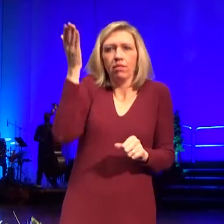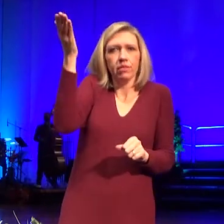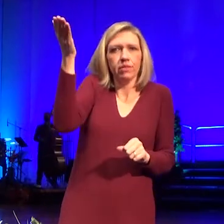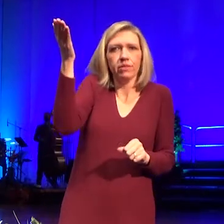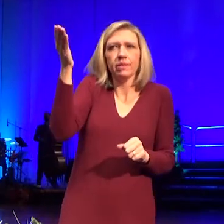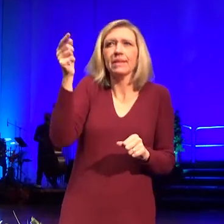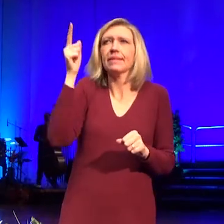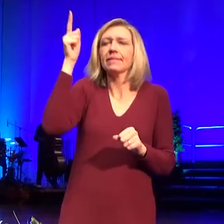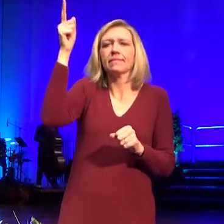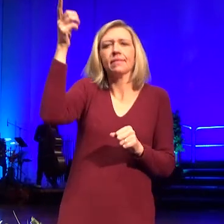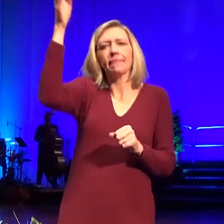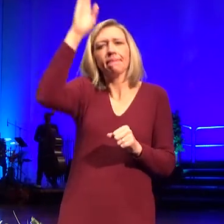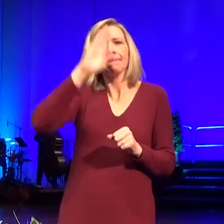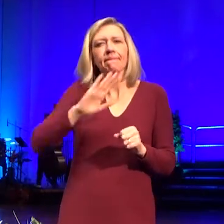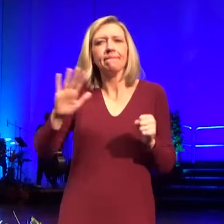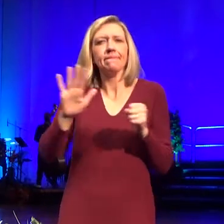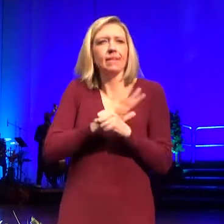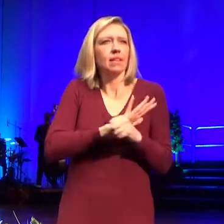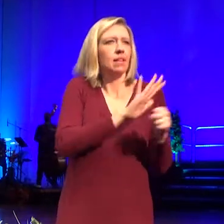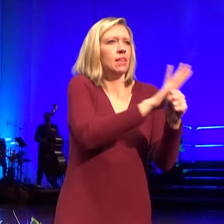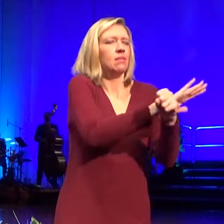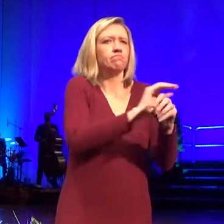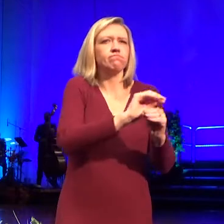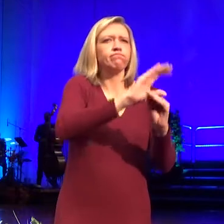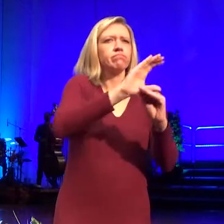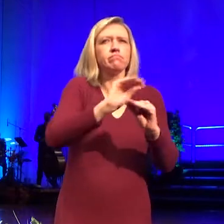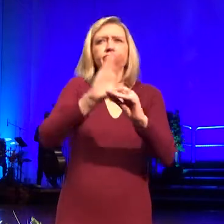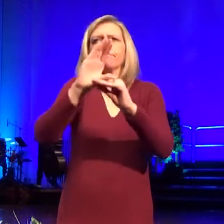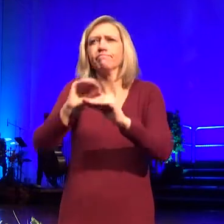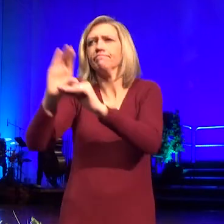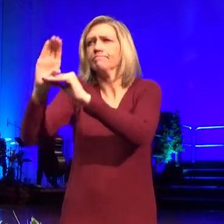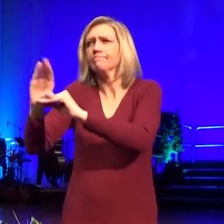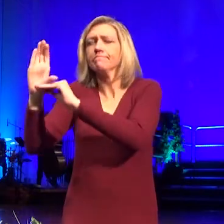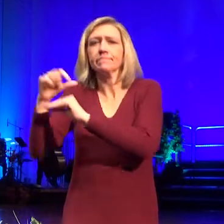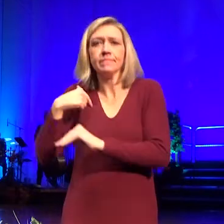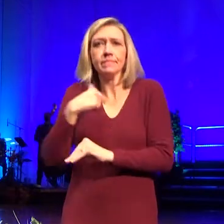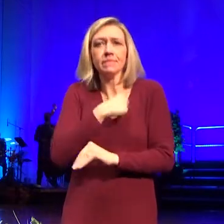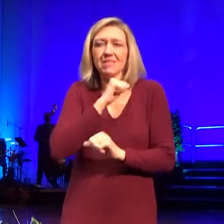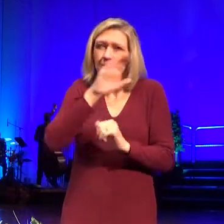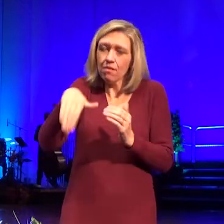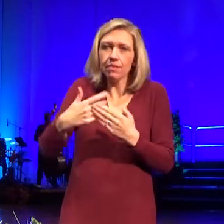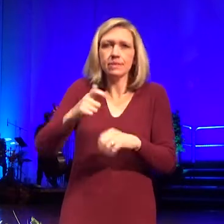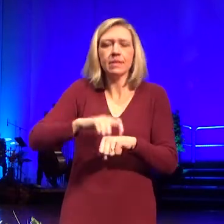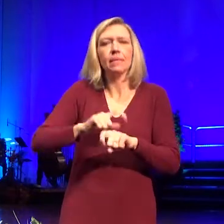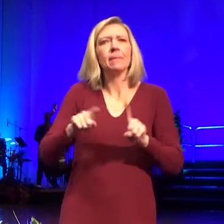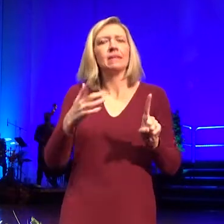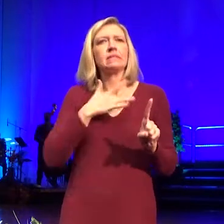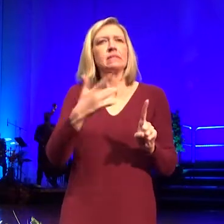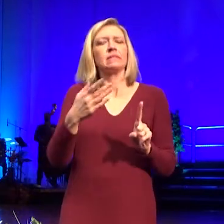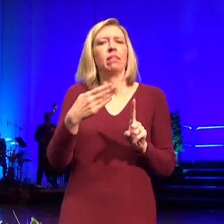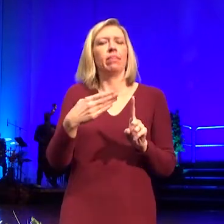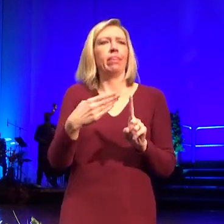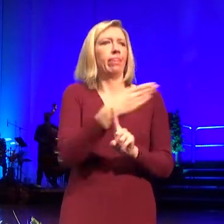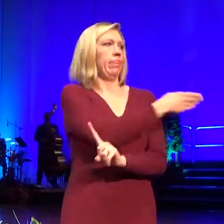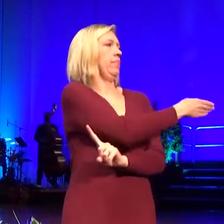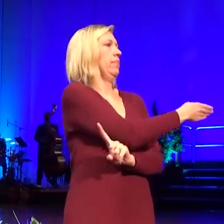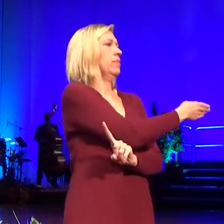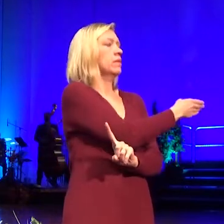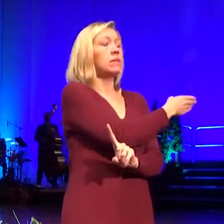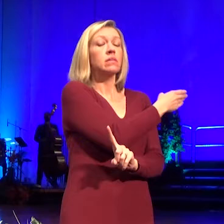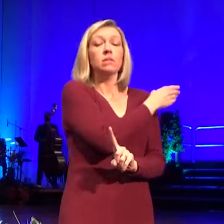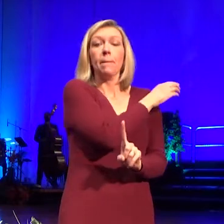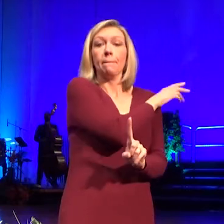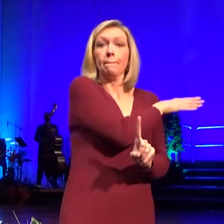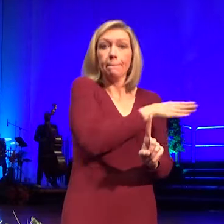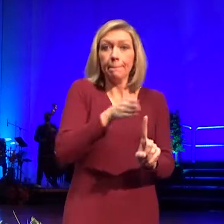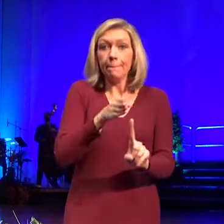is filling each one of us all the time. It's just that we tend to go our own way. So as we come back